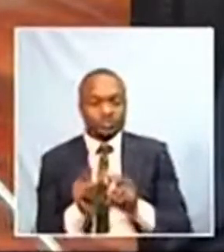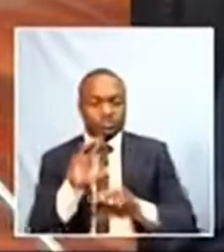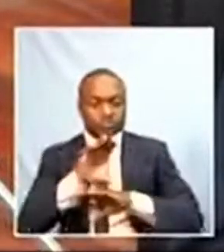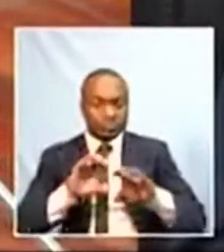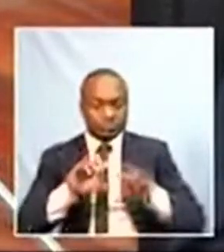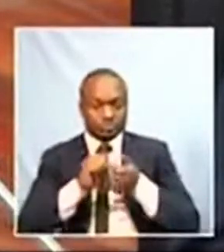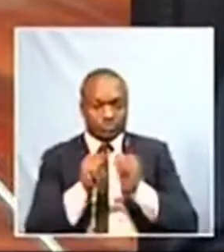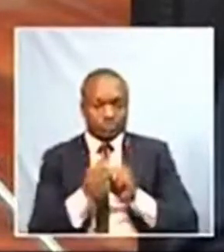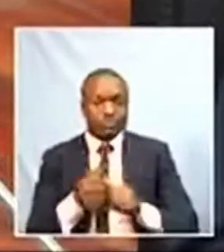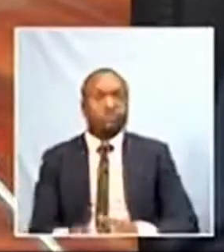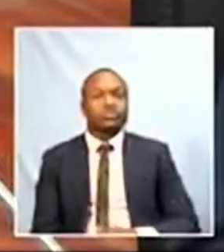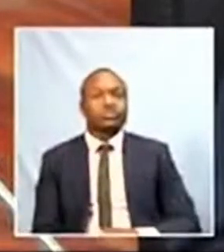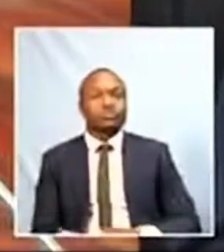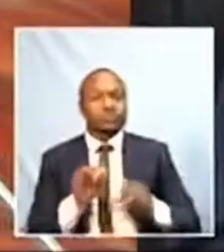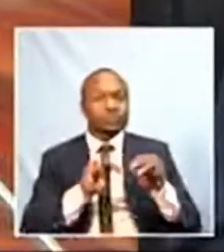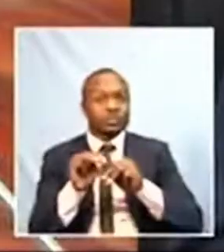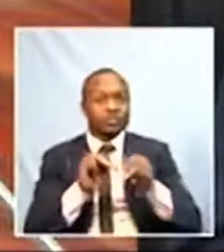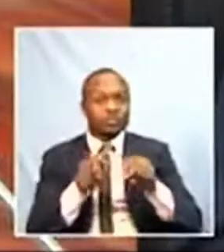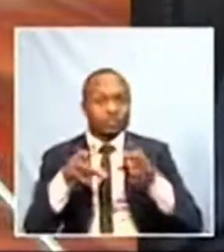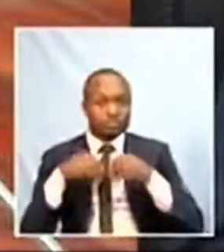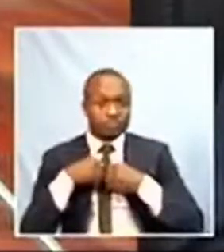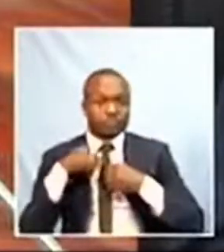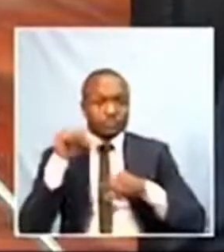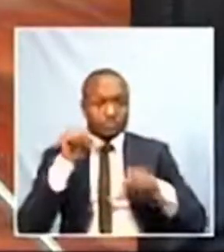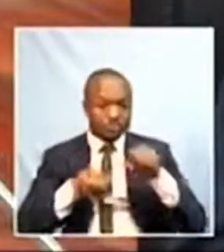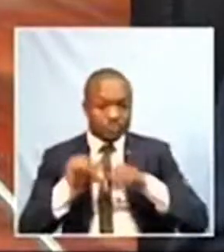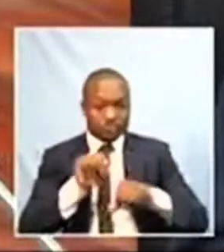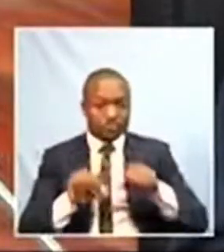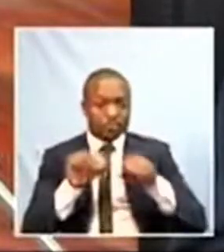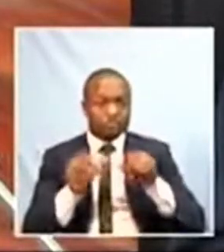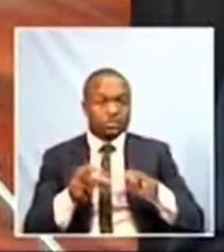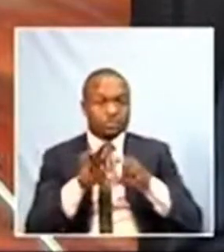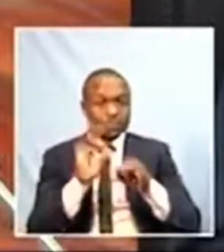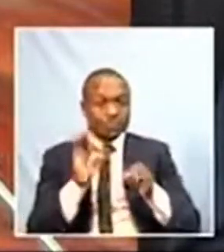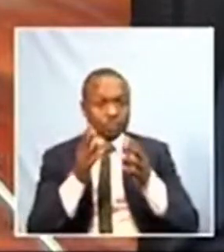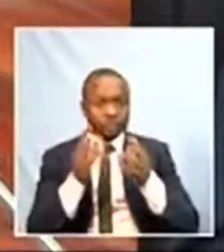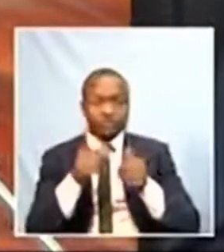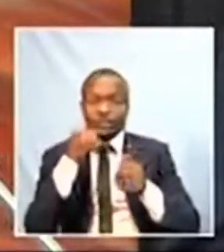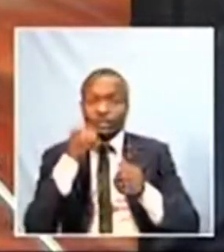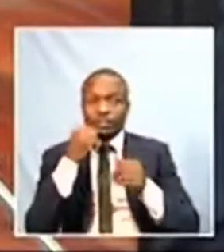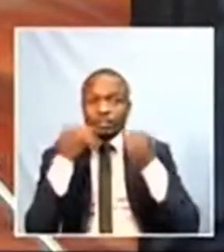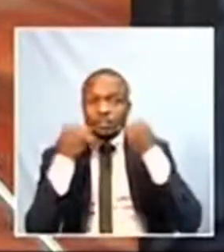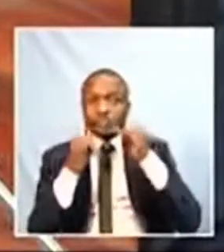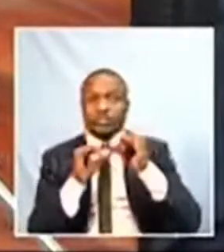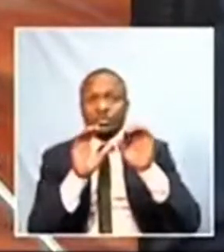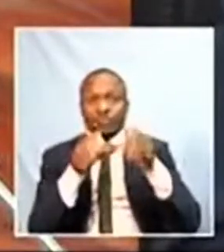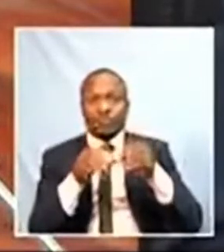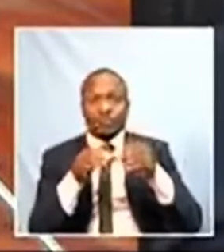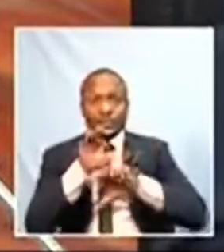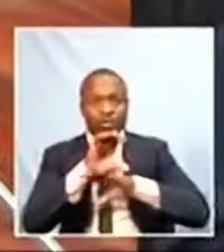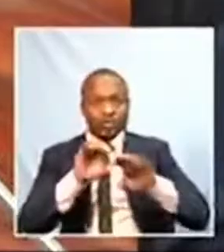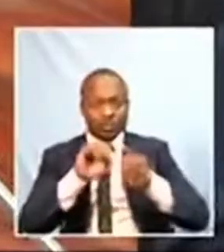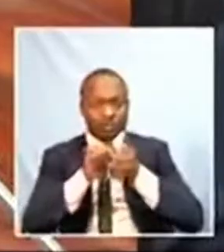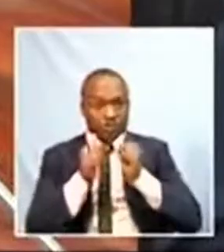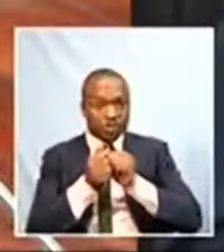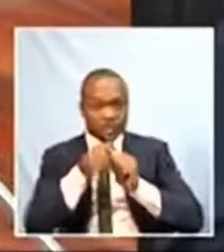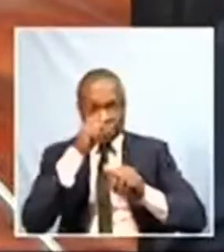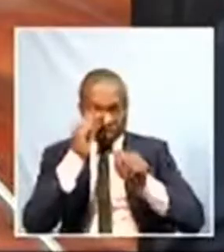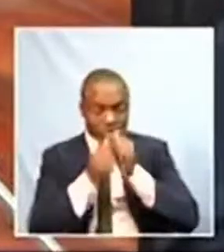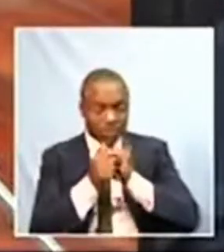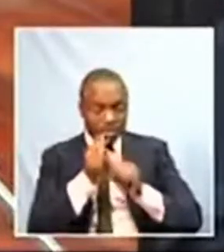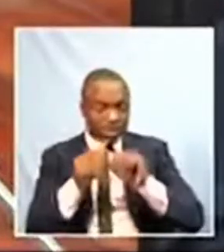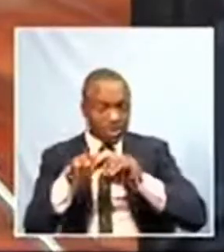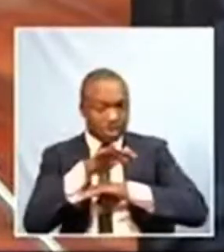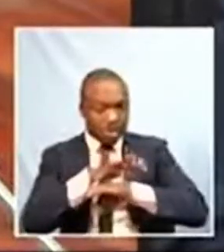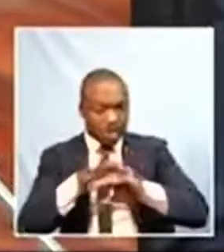of query. Management acknowledges the observations of the Auditor General and wishes to inform the committee that the cause of the query was due to oversight